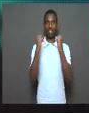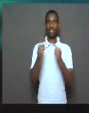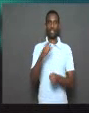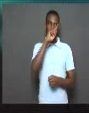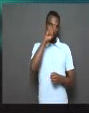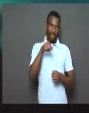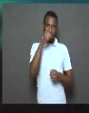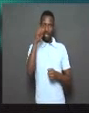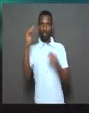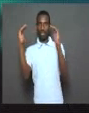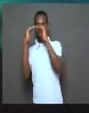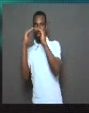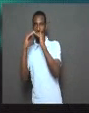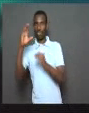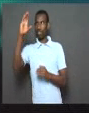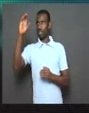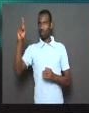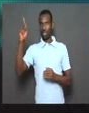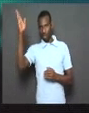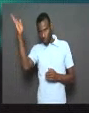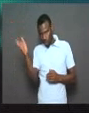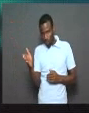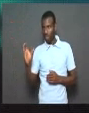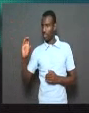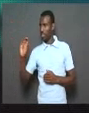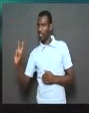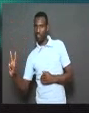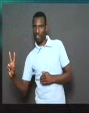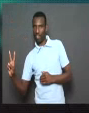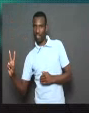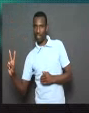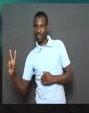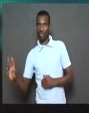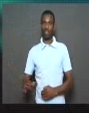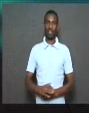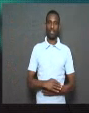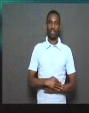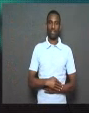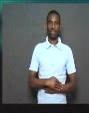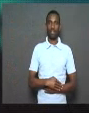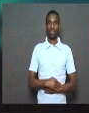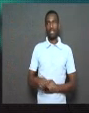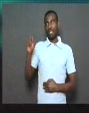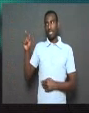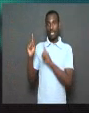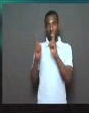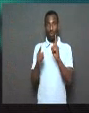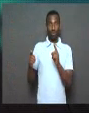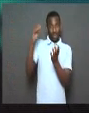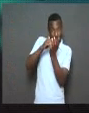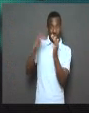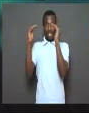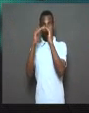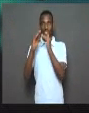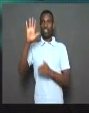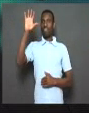Gamma equals Cp over Cv, which equals